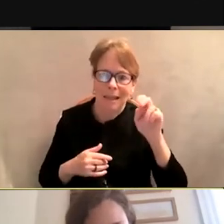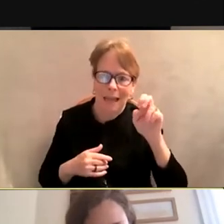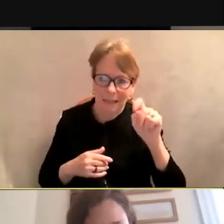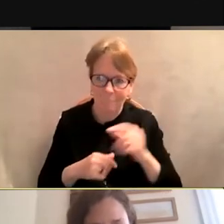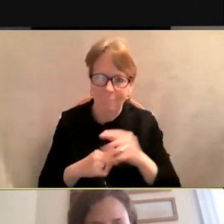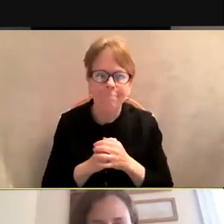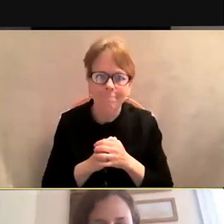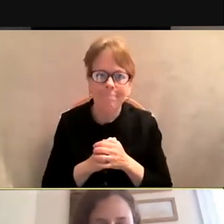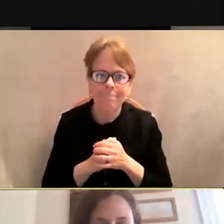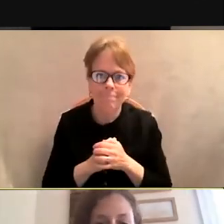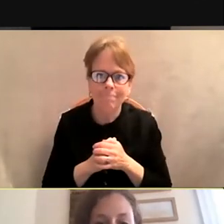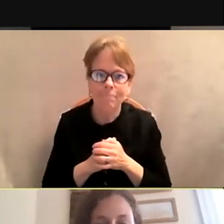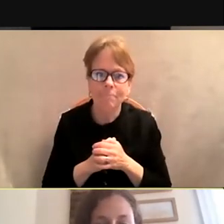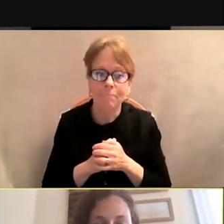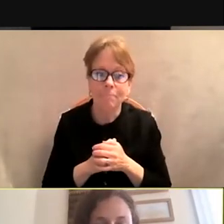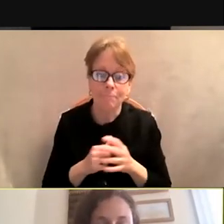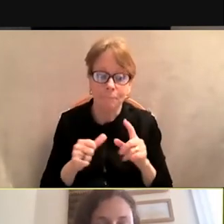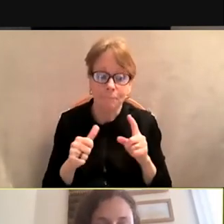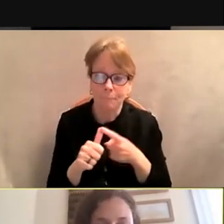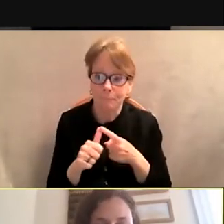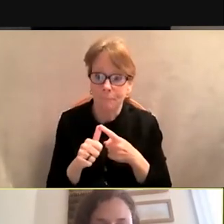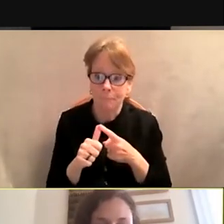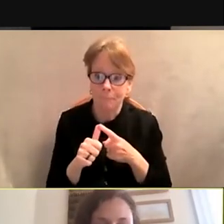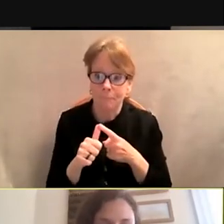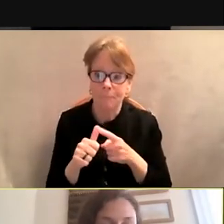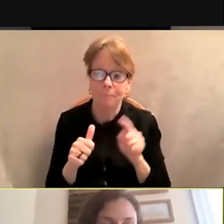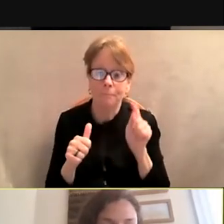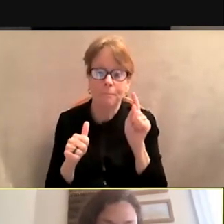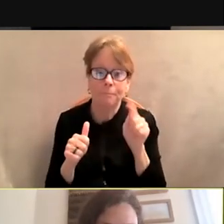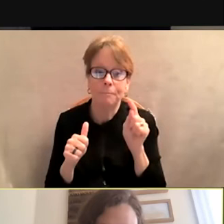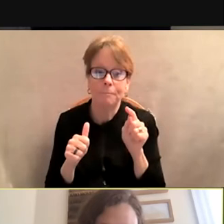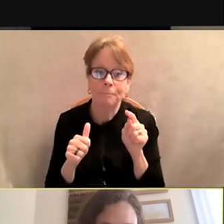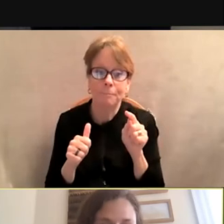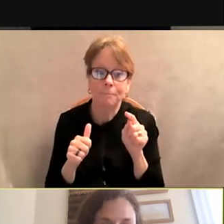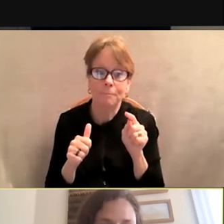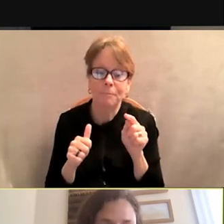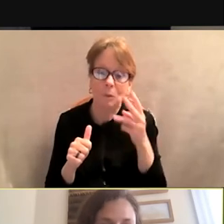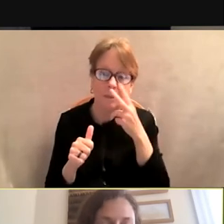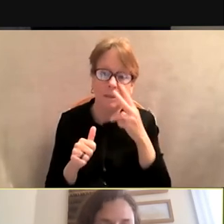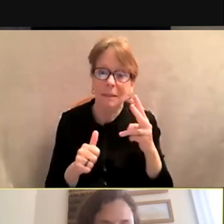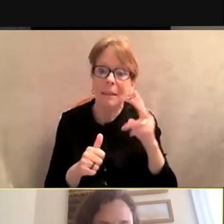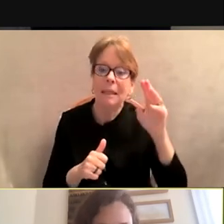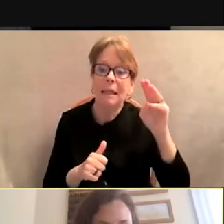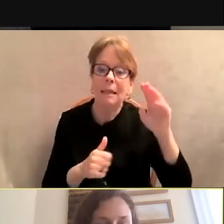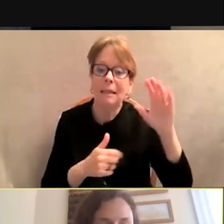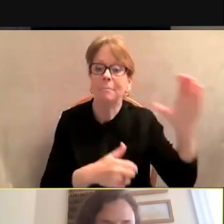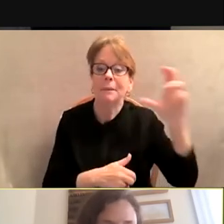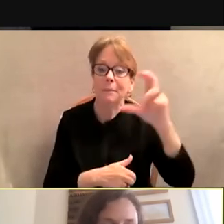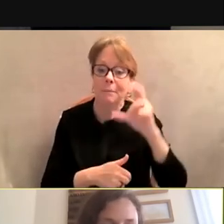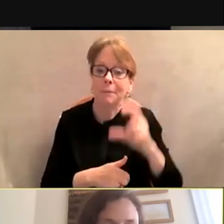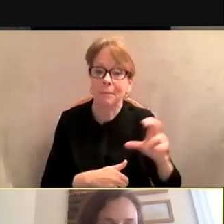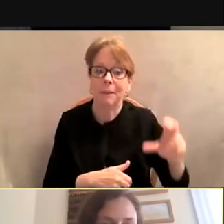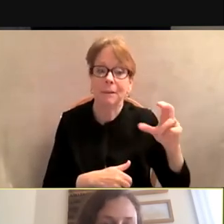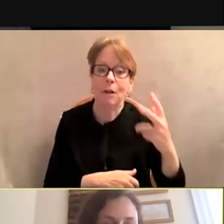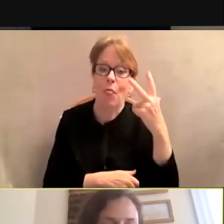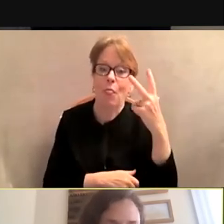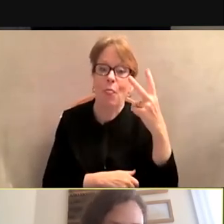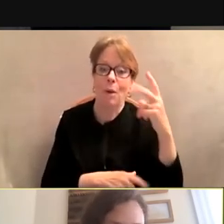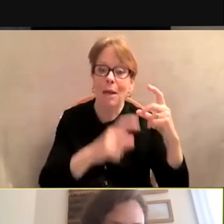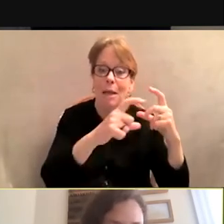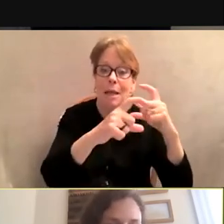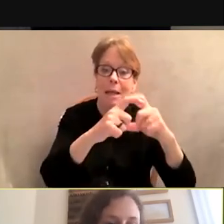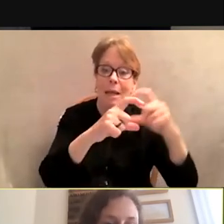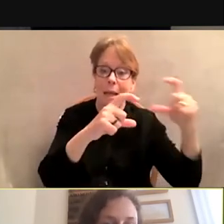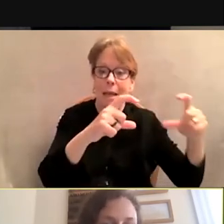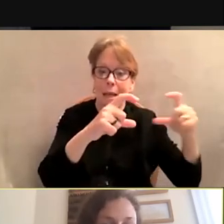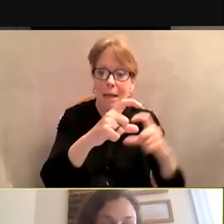to. So this is done through images, and on the left you can see three overlapping